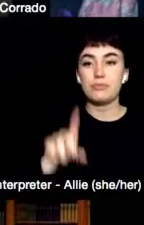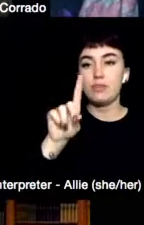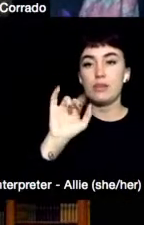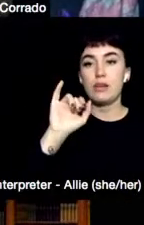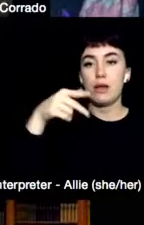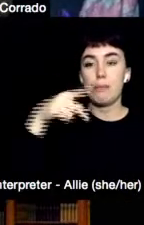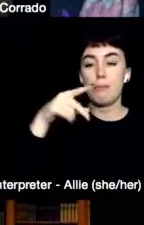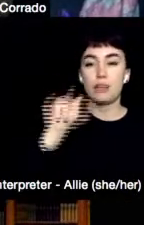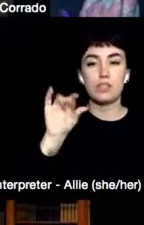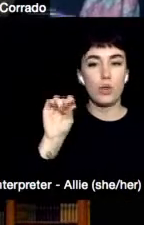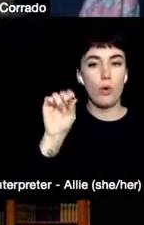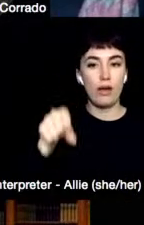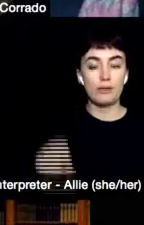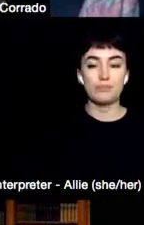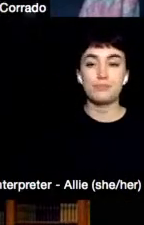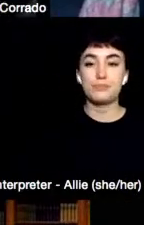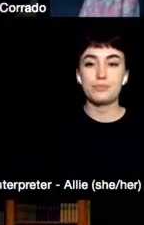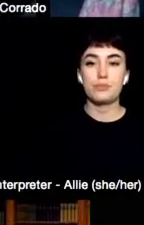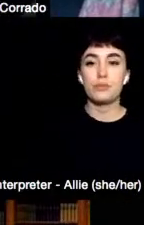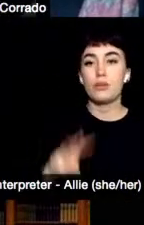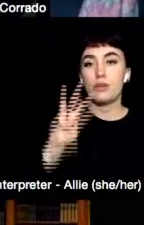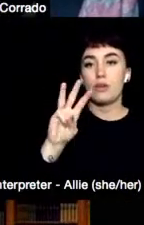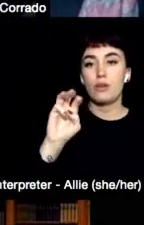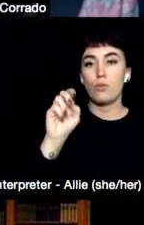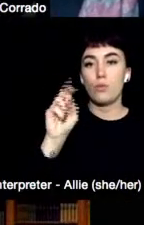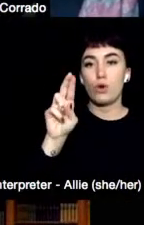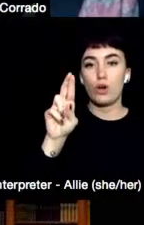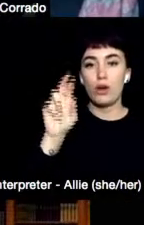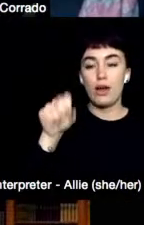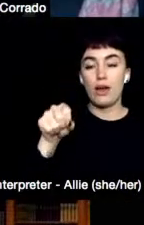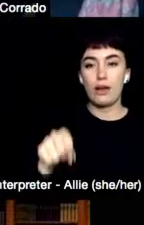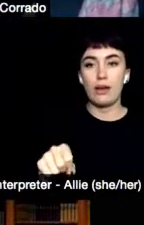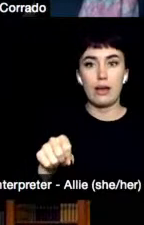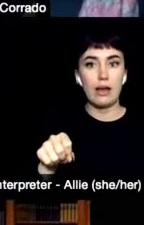Councilmember DePonzio, Aye. Councilmember Werner,